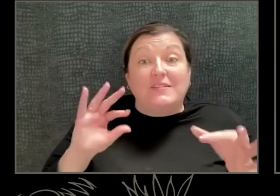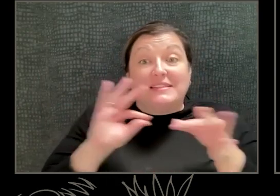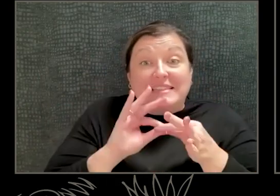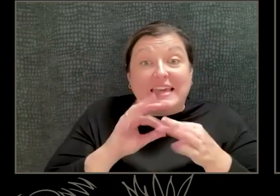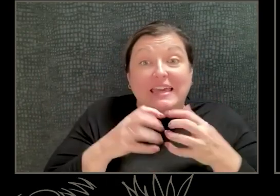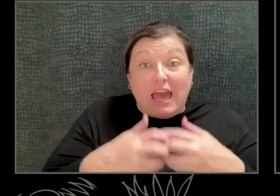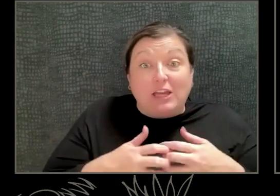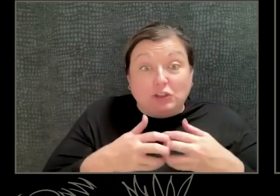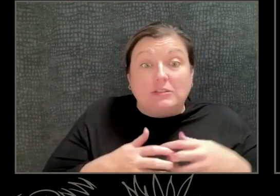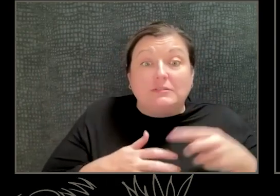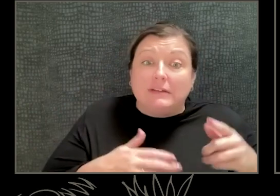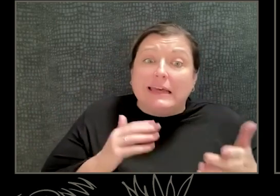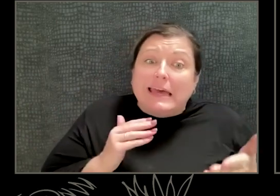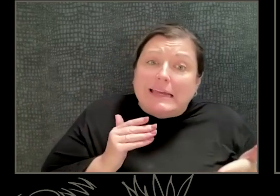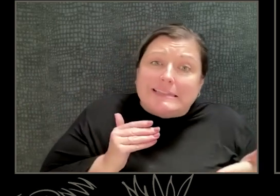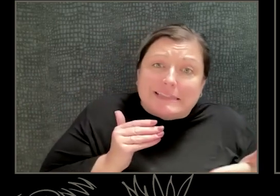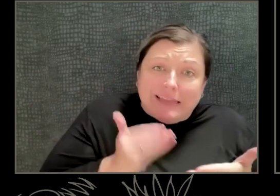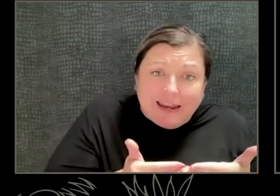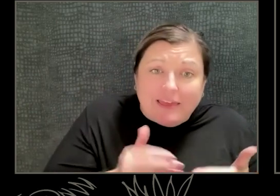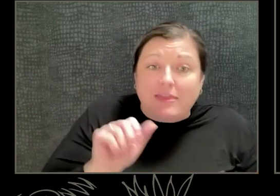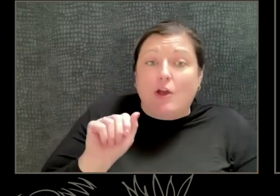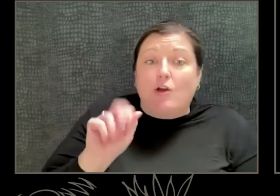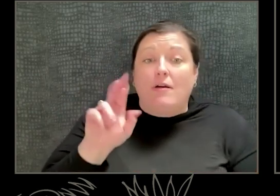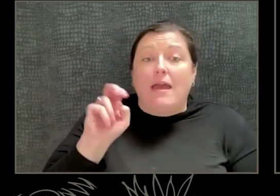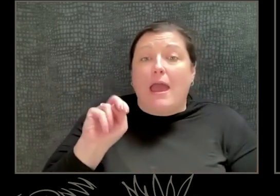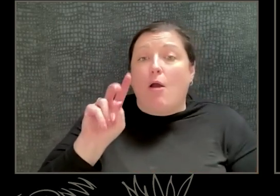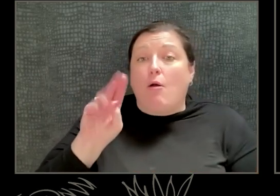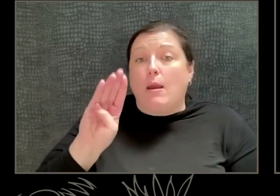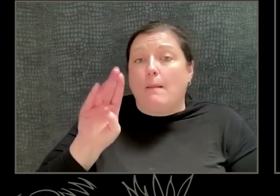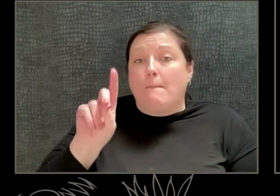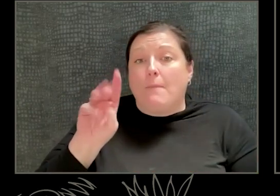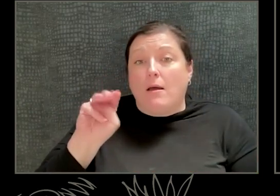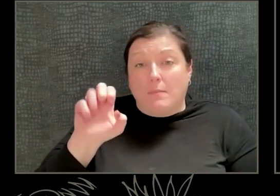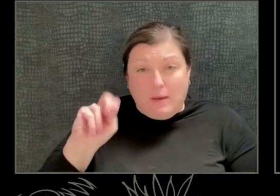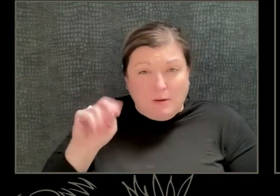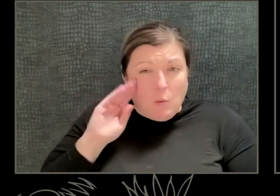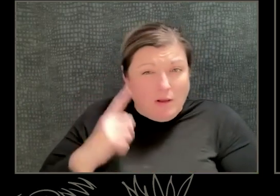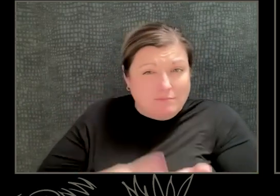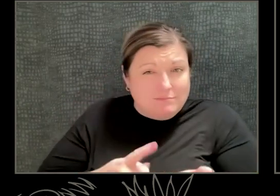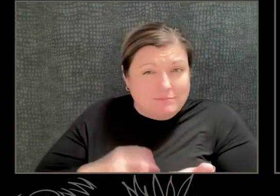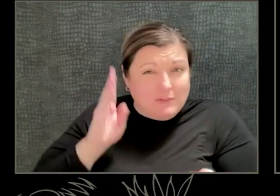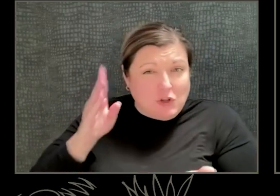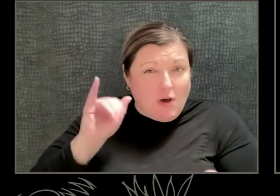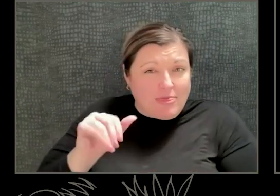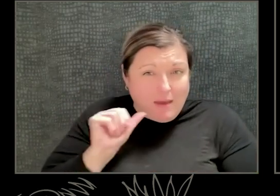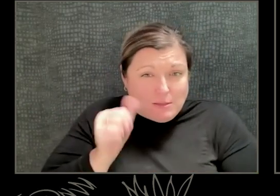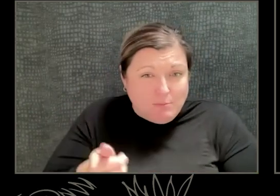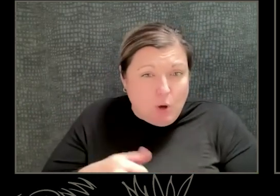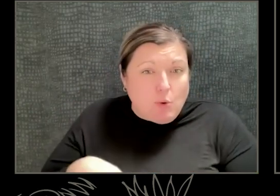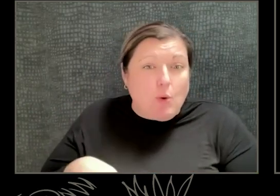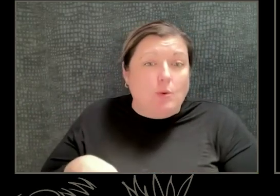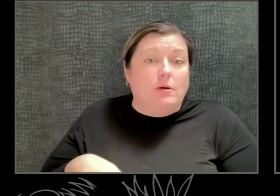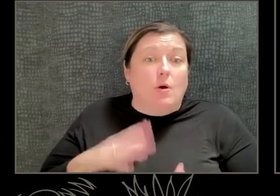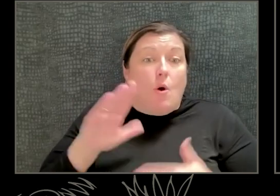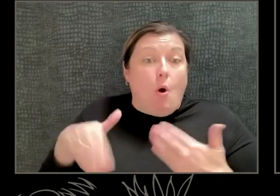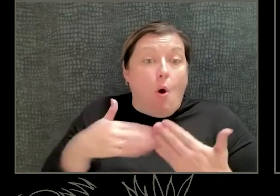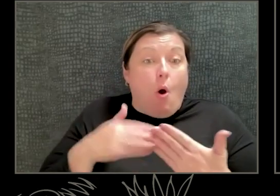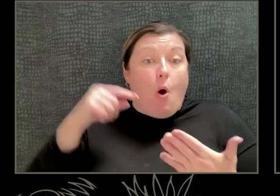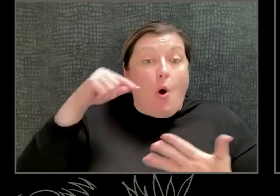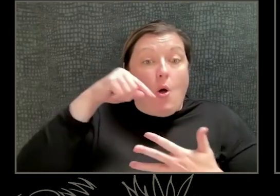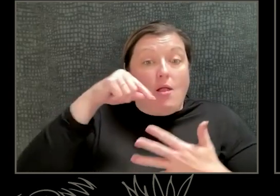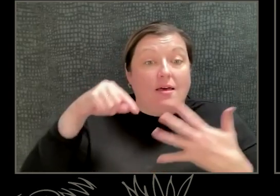tomorrow about Zero as well. All of these products are kind of still like more on the